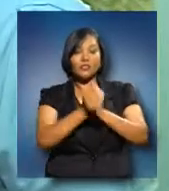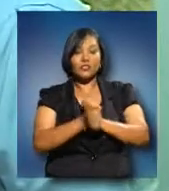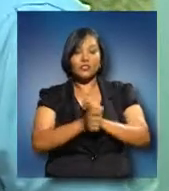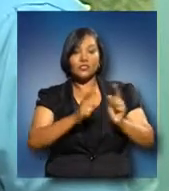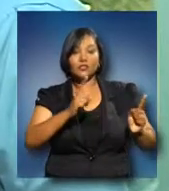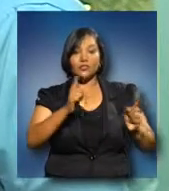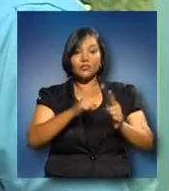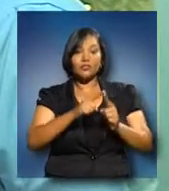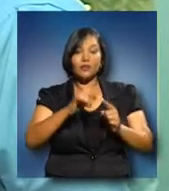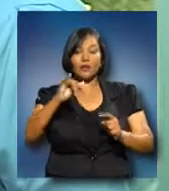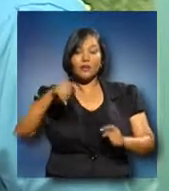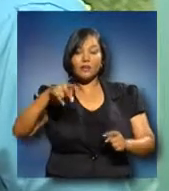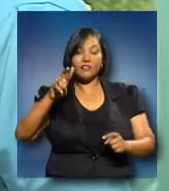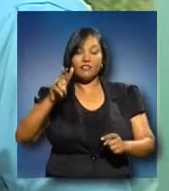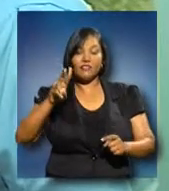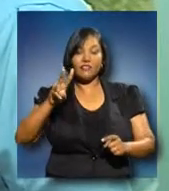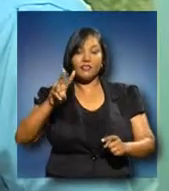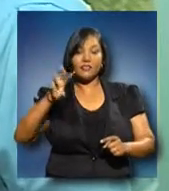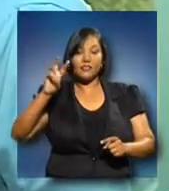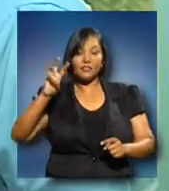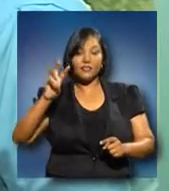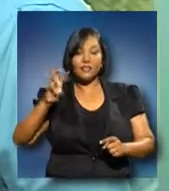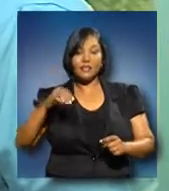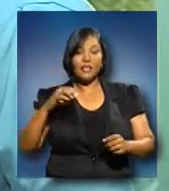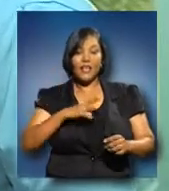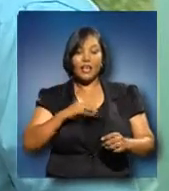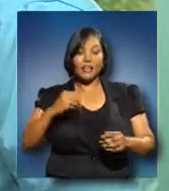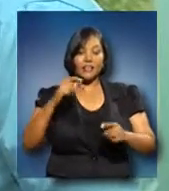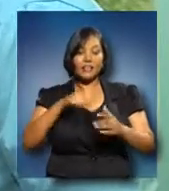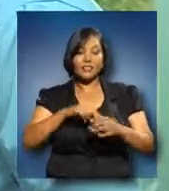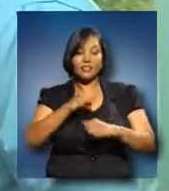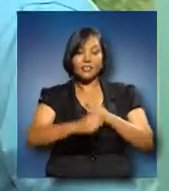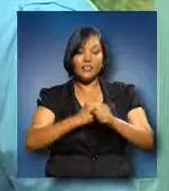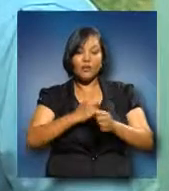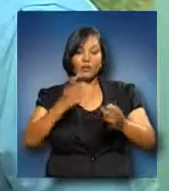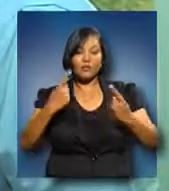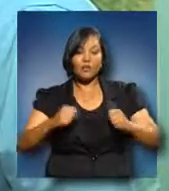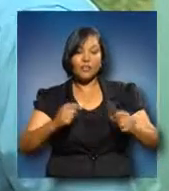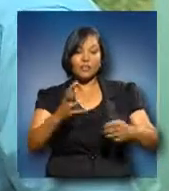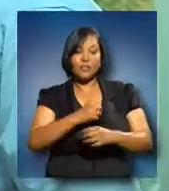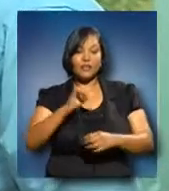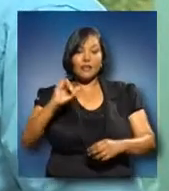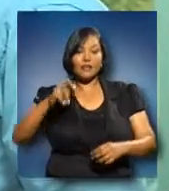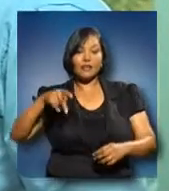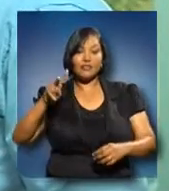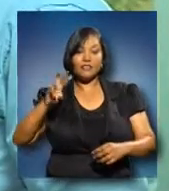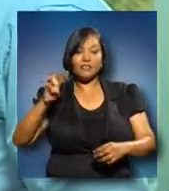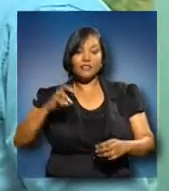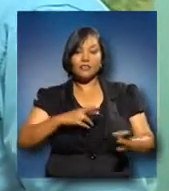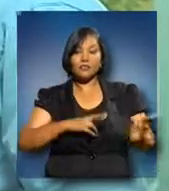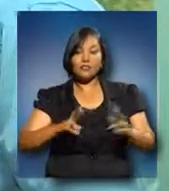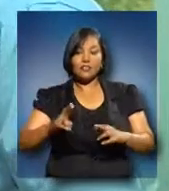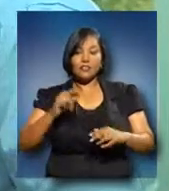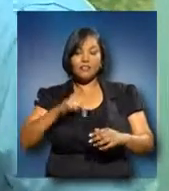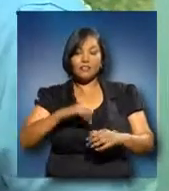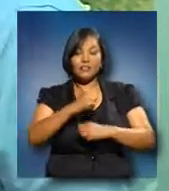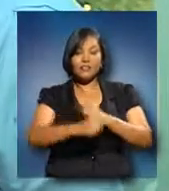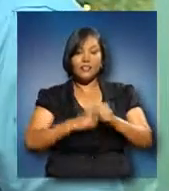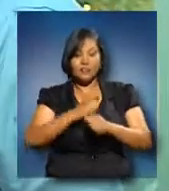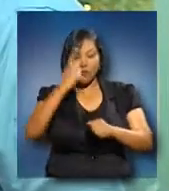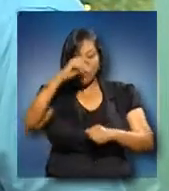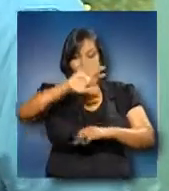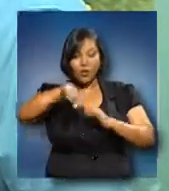the coming year, we are focusing on deploying and getting IPv6 within our network to service all